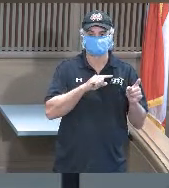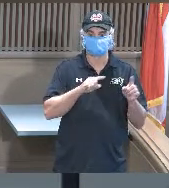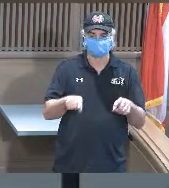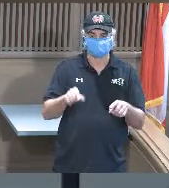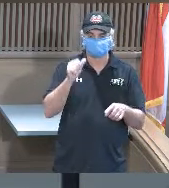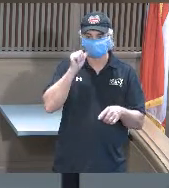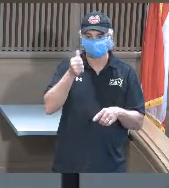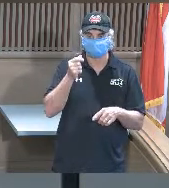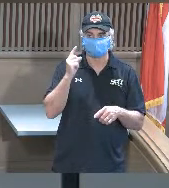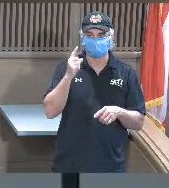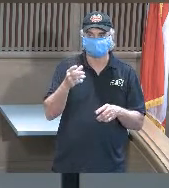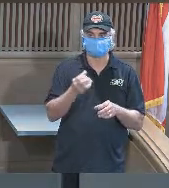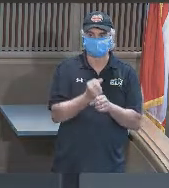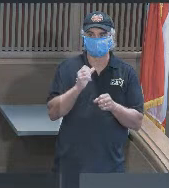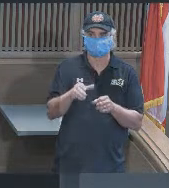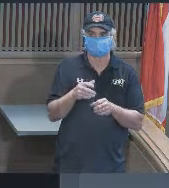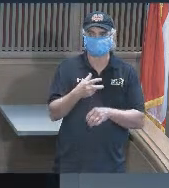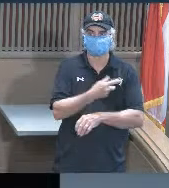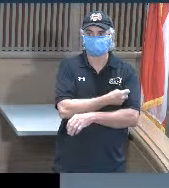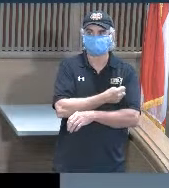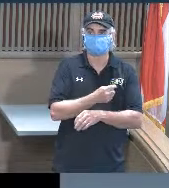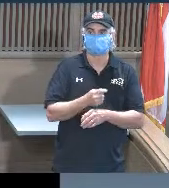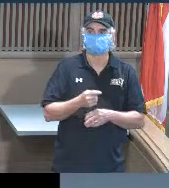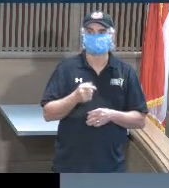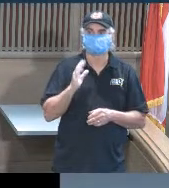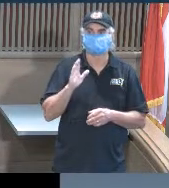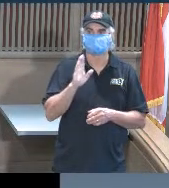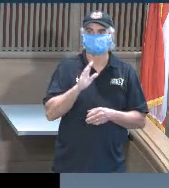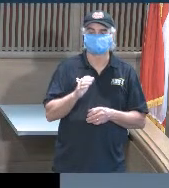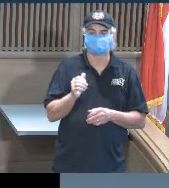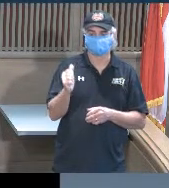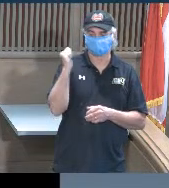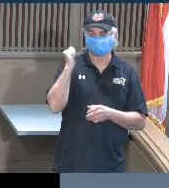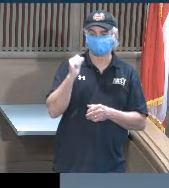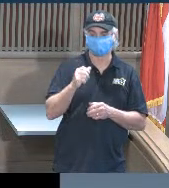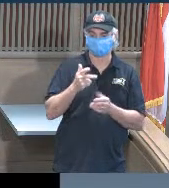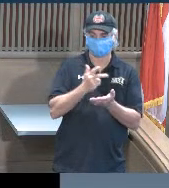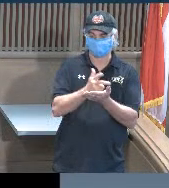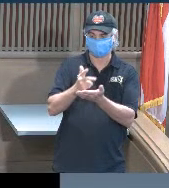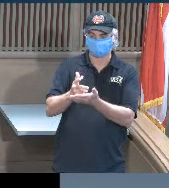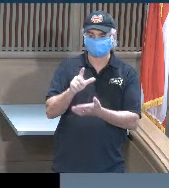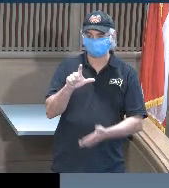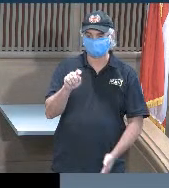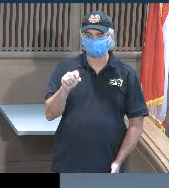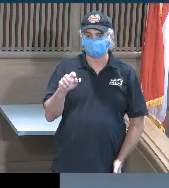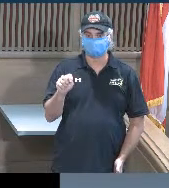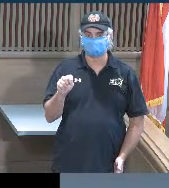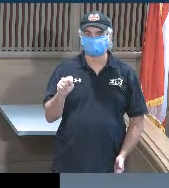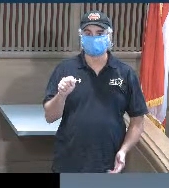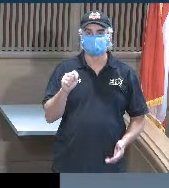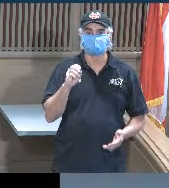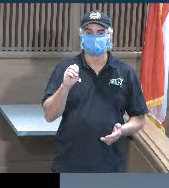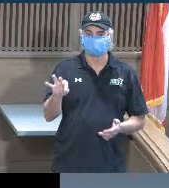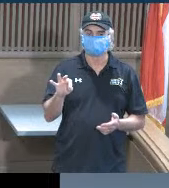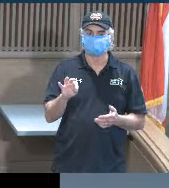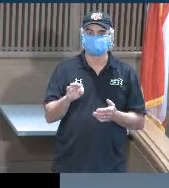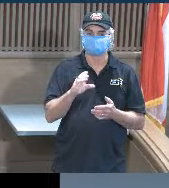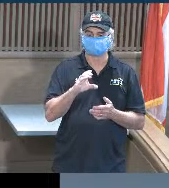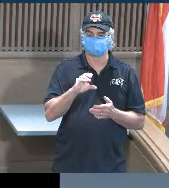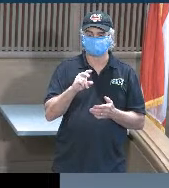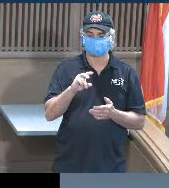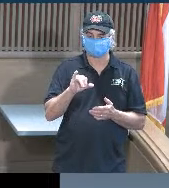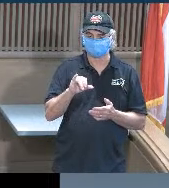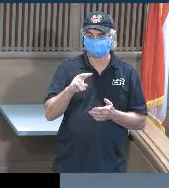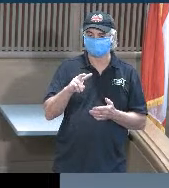your vaccine. We will be located on the back parking lot of the Albany Civic Center. Again, the times